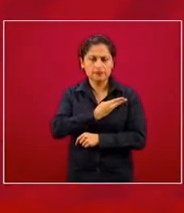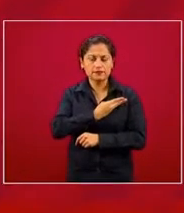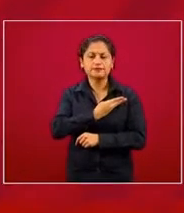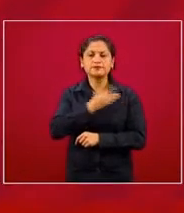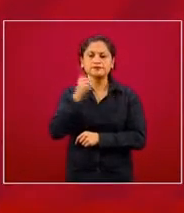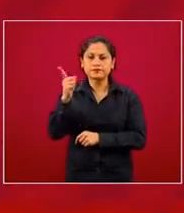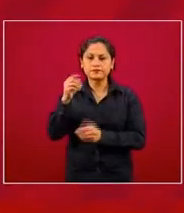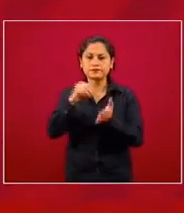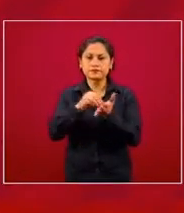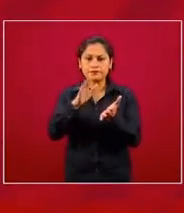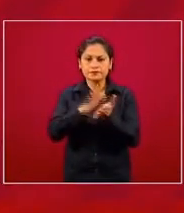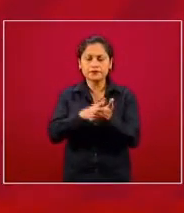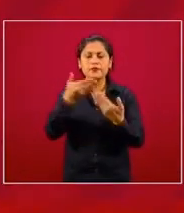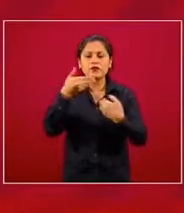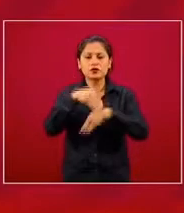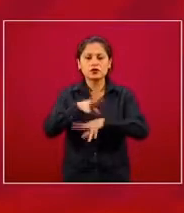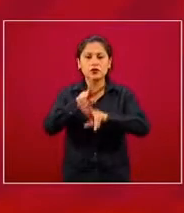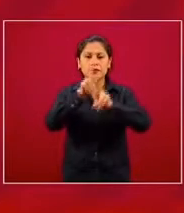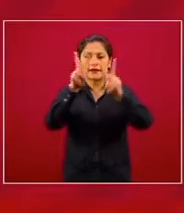cases, or